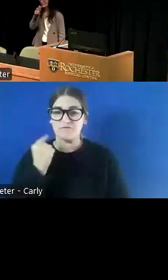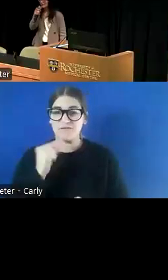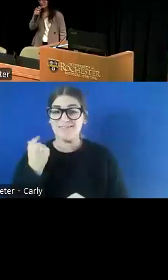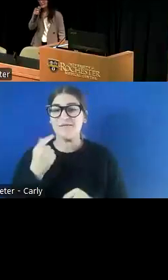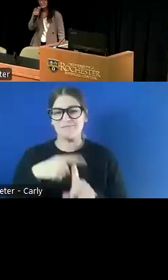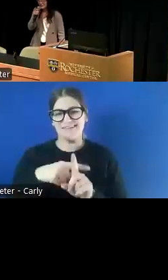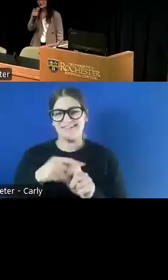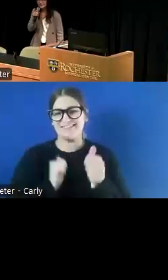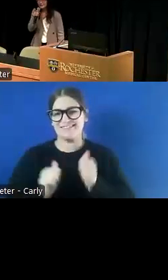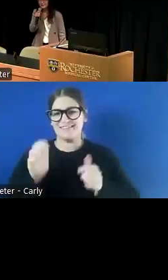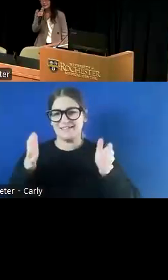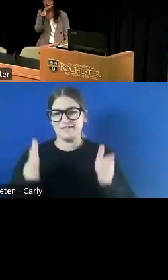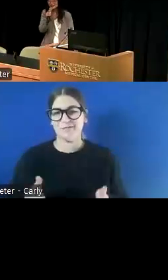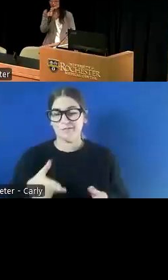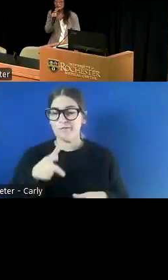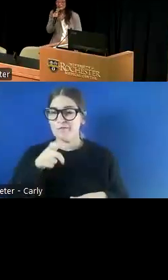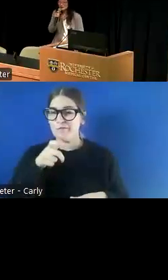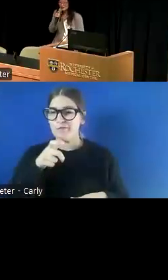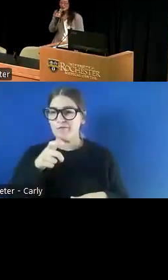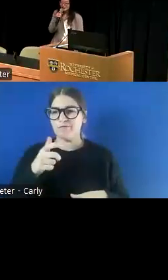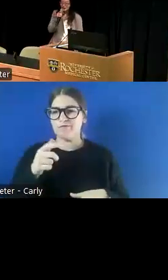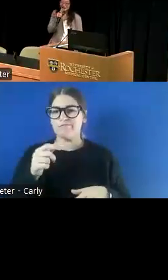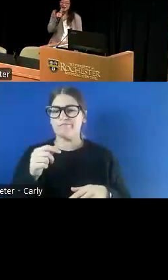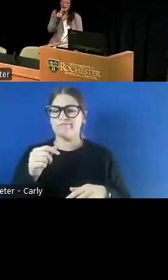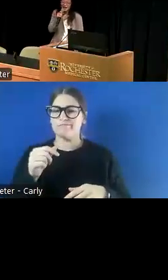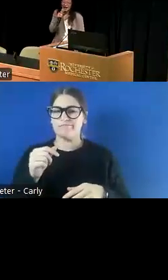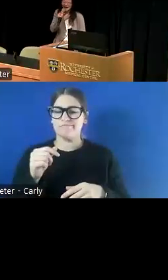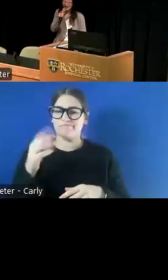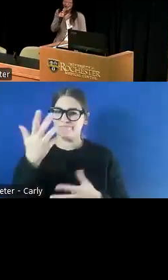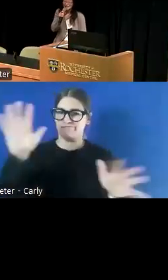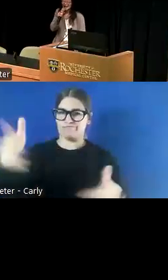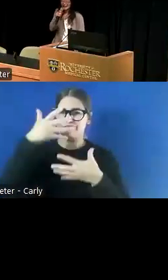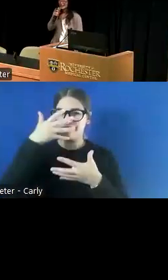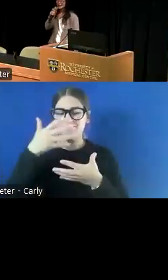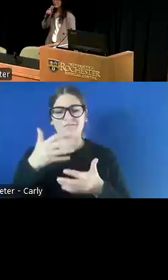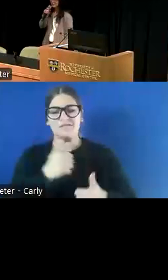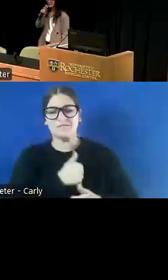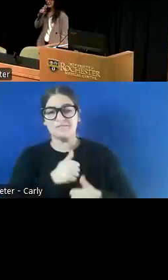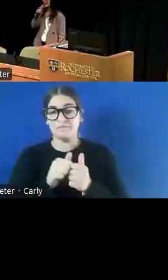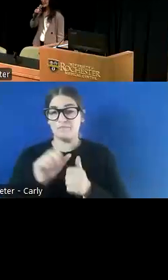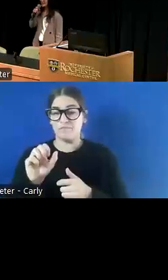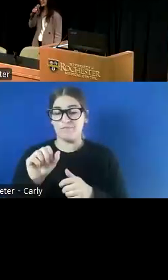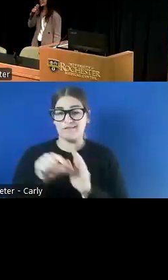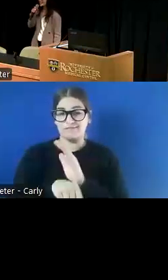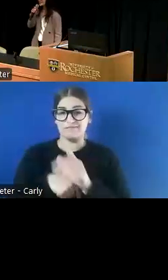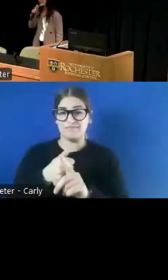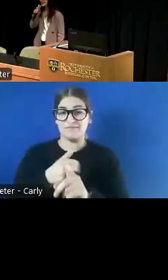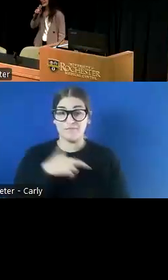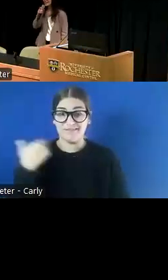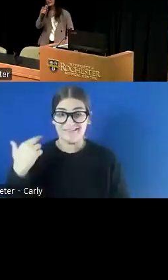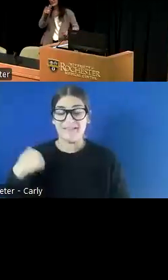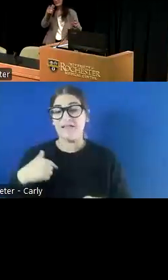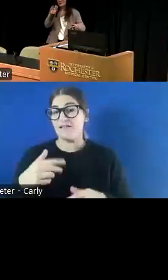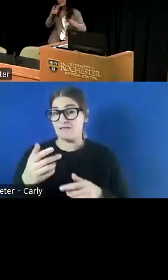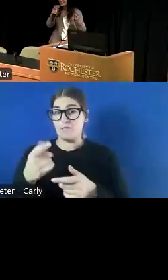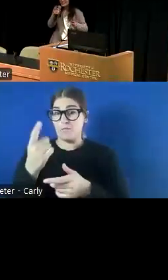are simulating the service members with suicide risk. And they had an unscripted session of